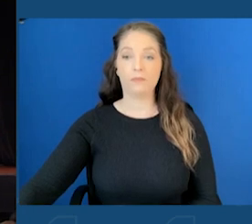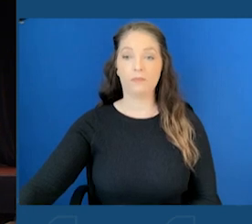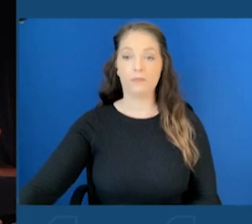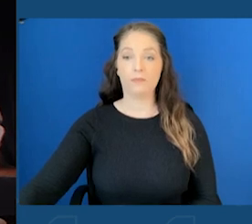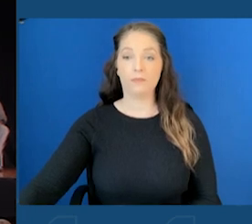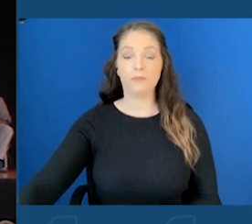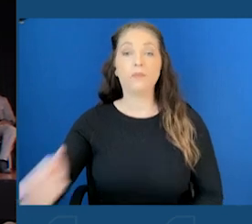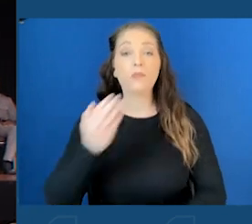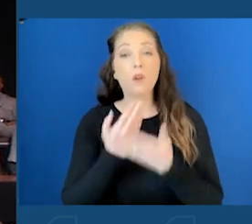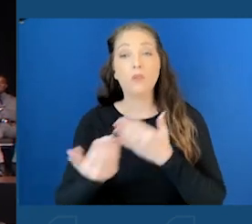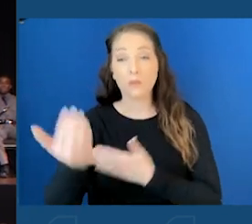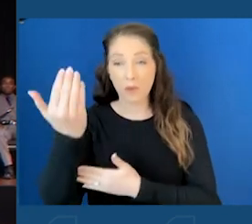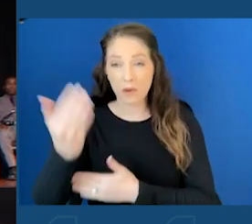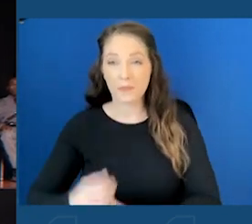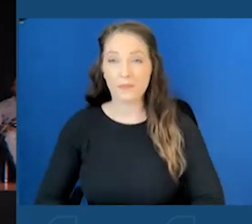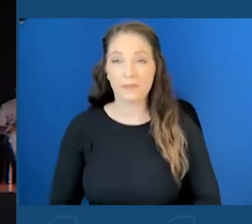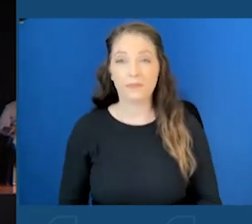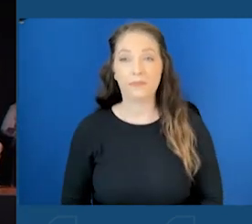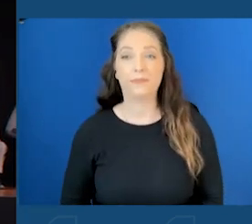Good morning.